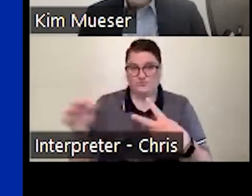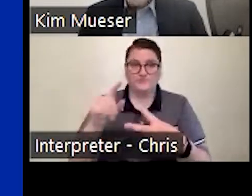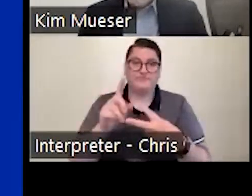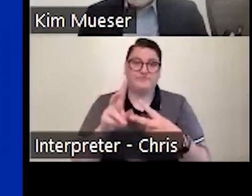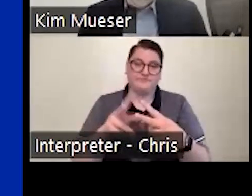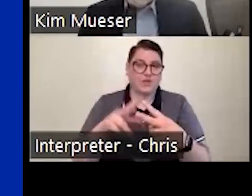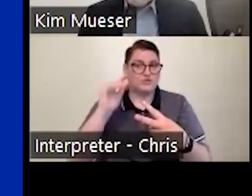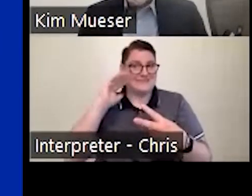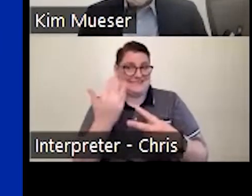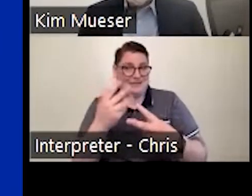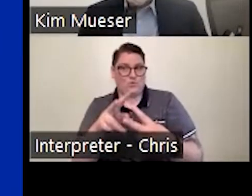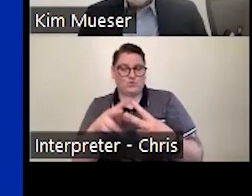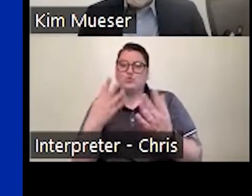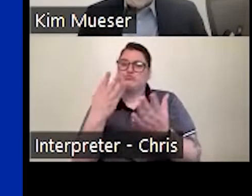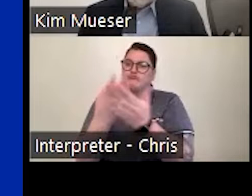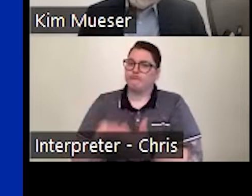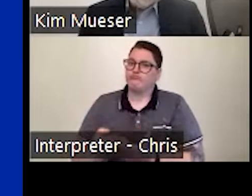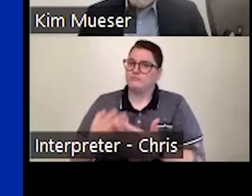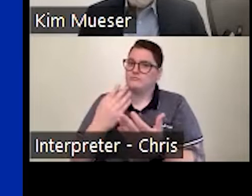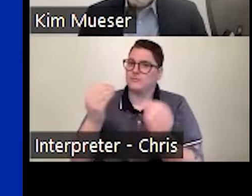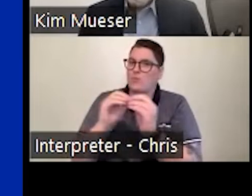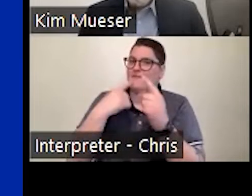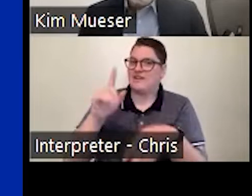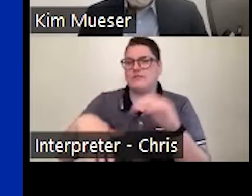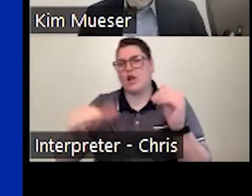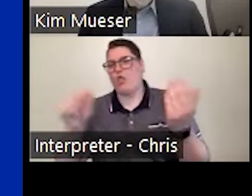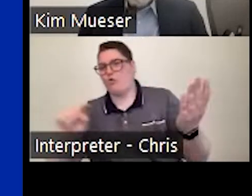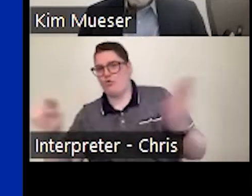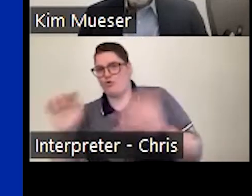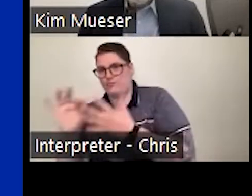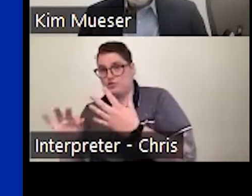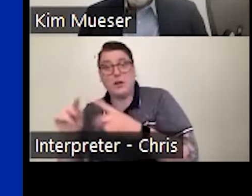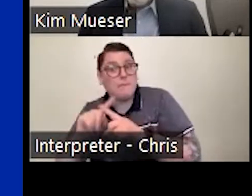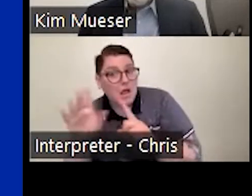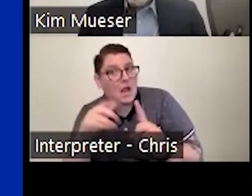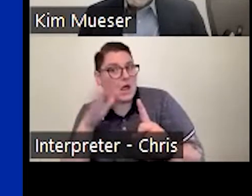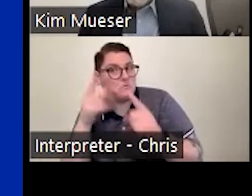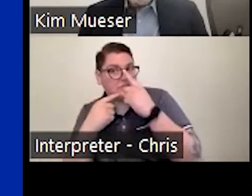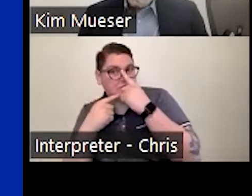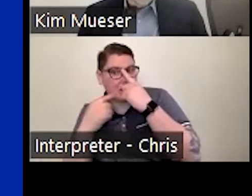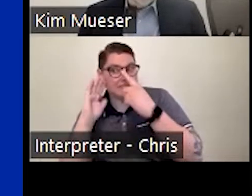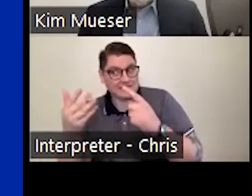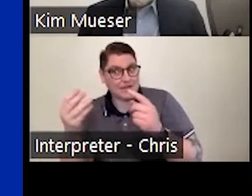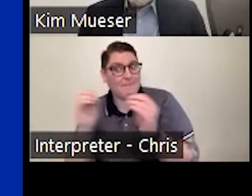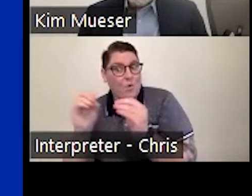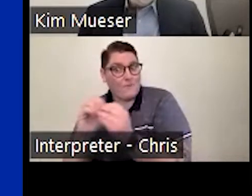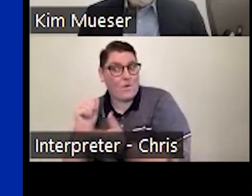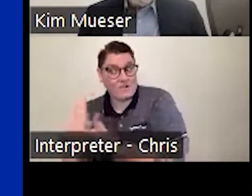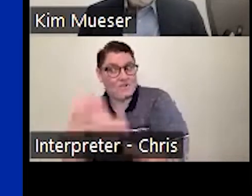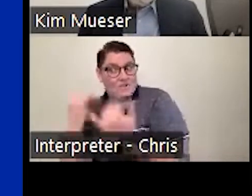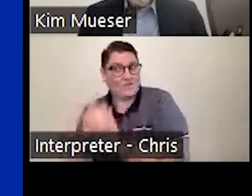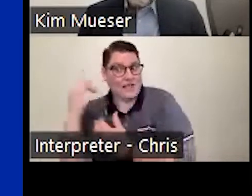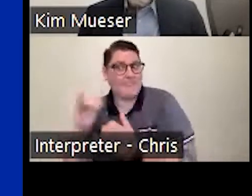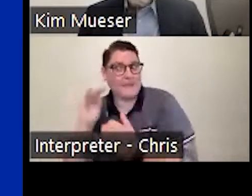are more effective than other interventions. Although I will say that there is a growing number of other interventions that do have an